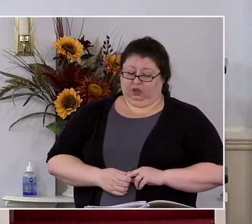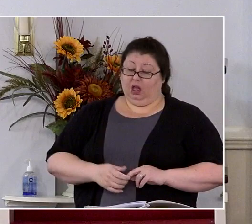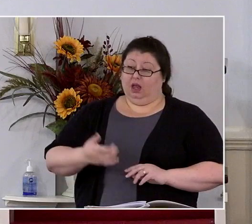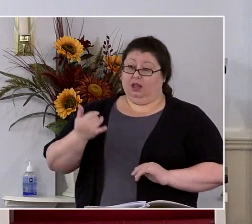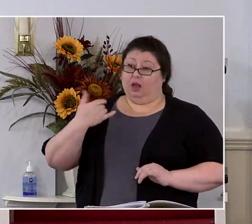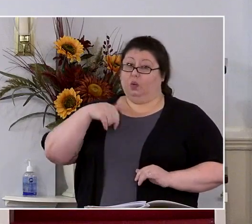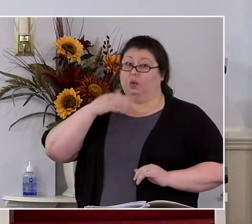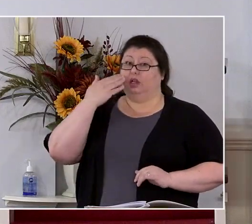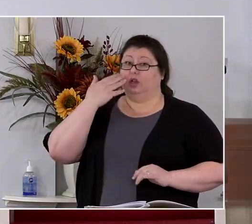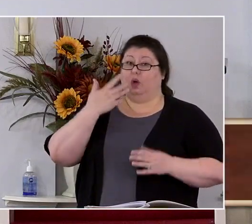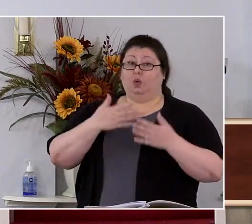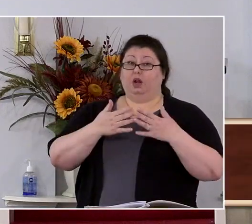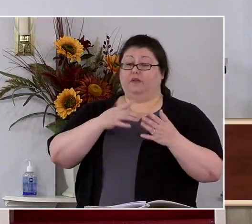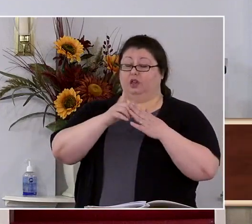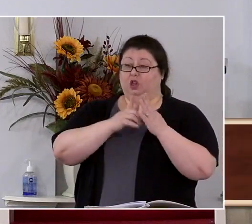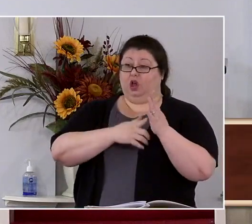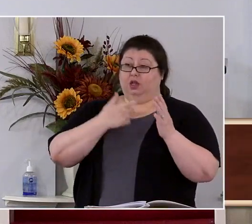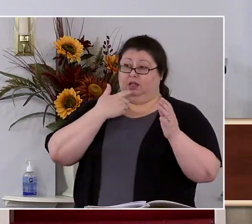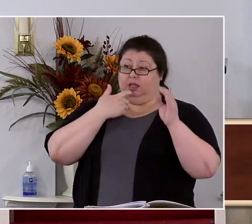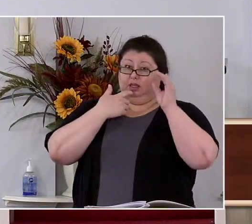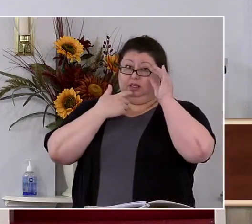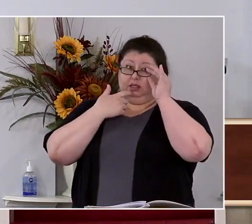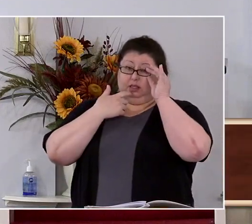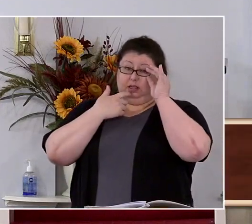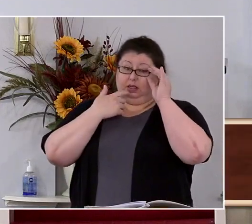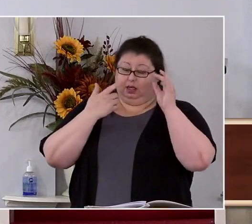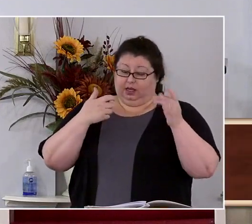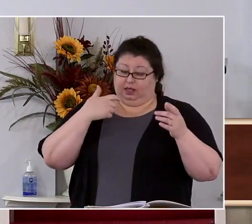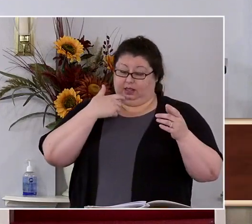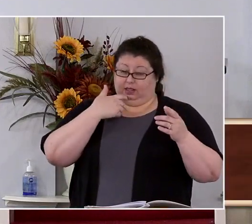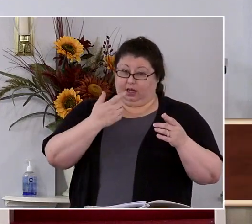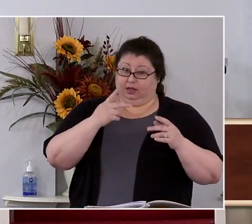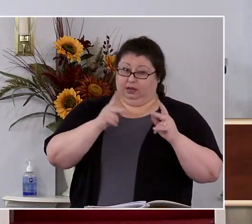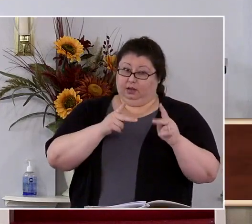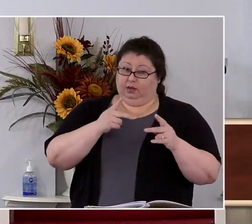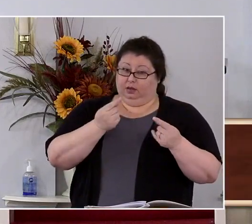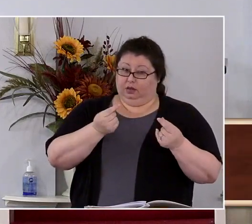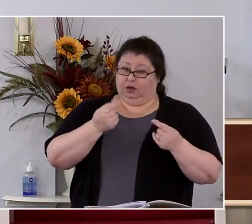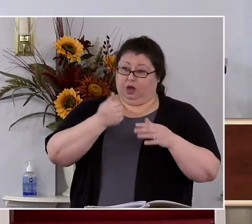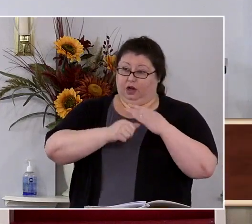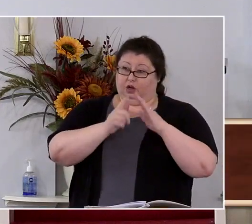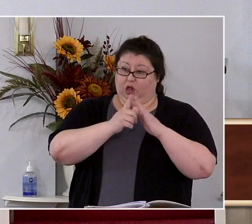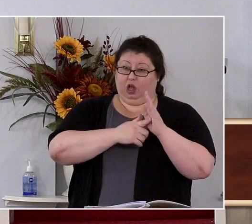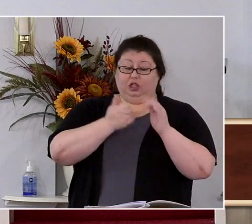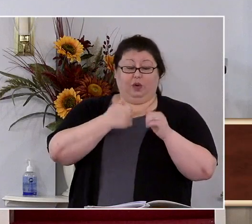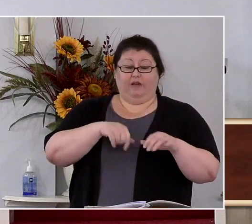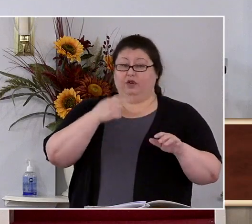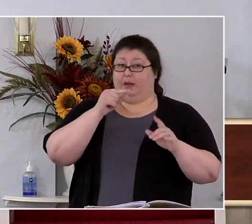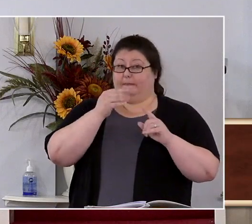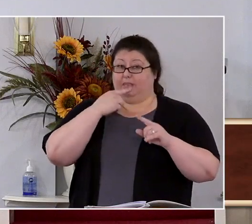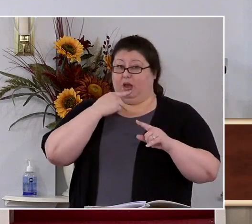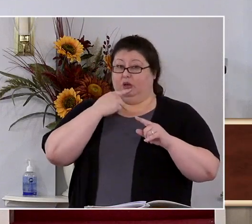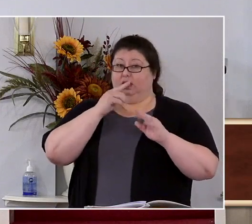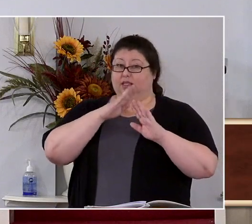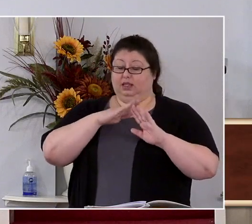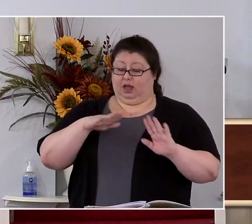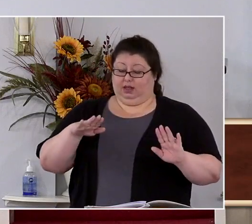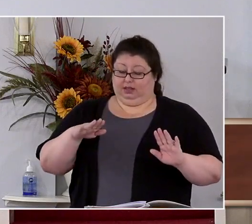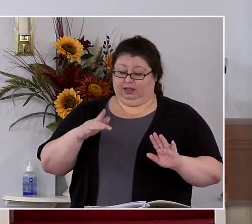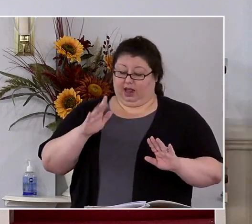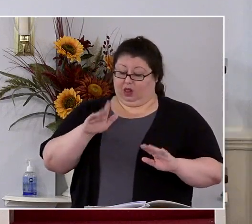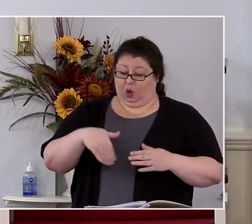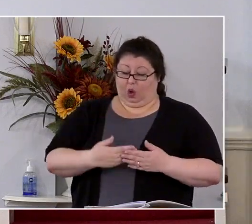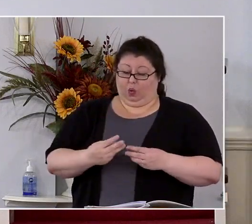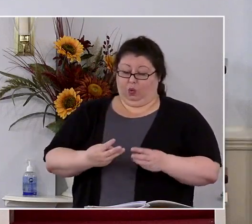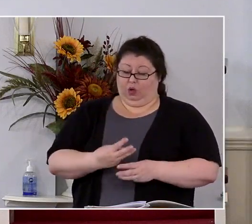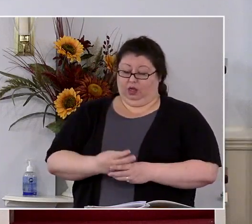Now we know that whatever the law says, it speaks to those who are under the law, so that every mouth may be silenced and the whole